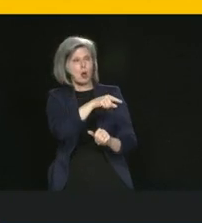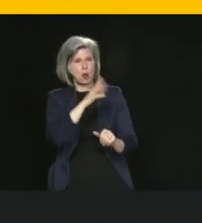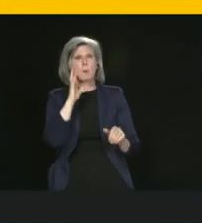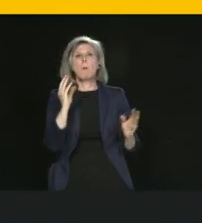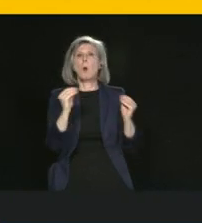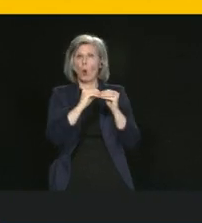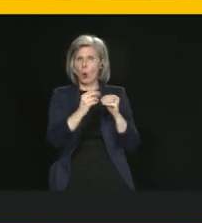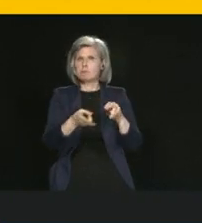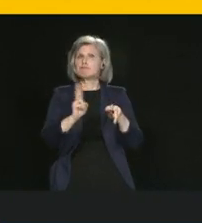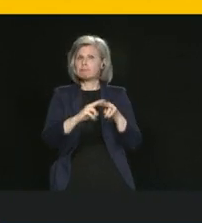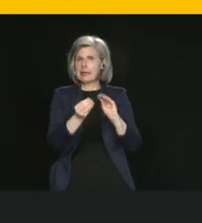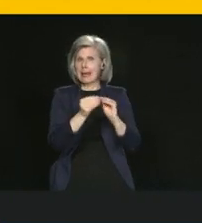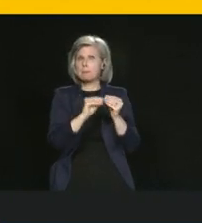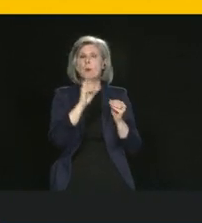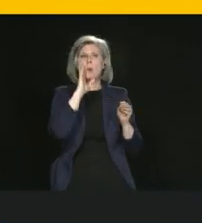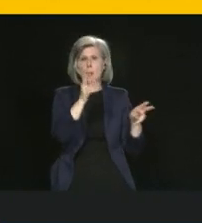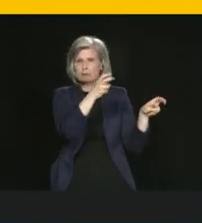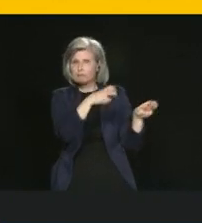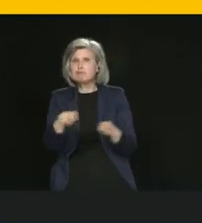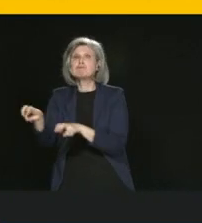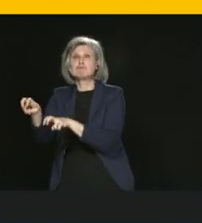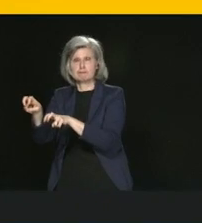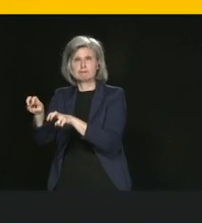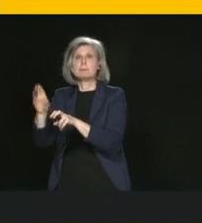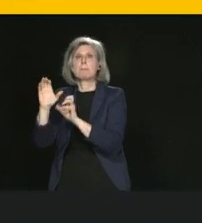to receive the CERB anymore.